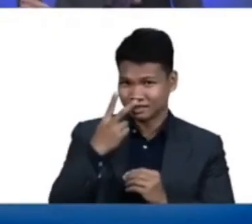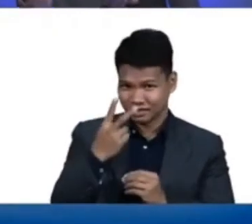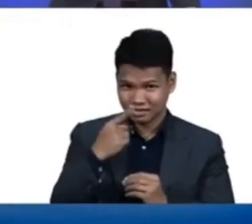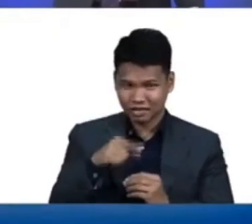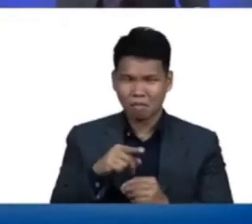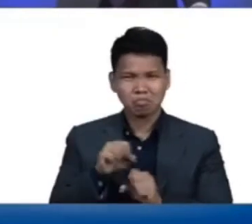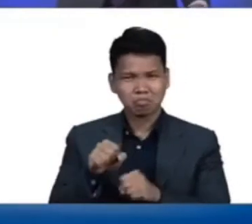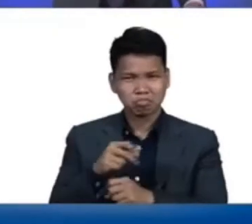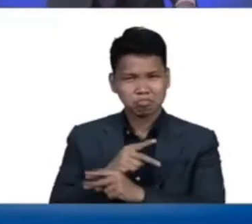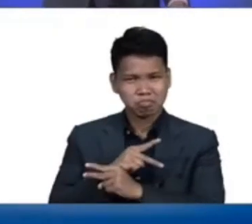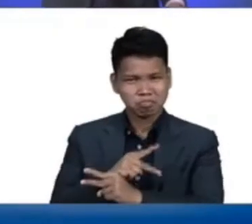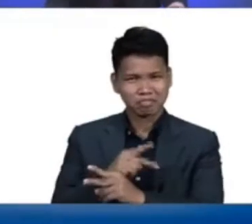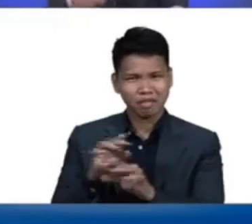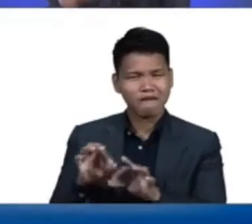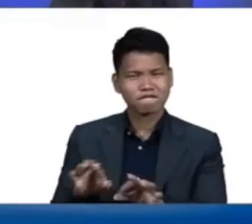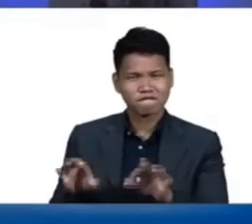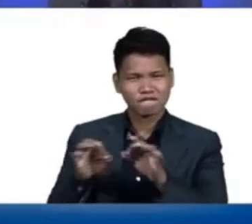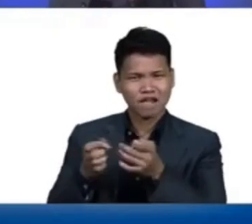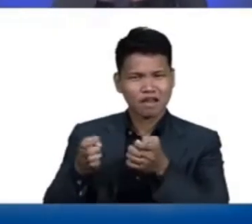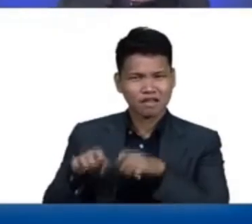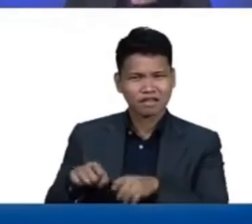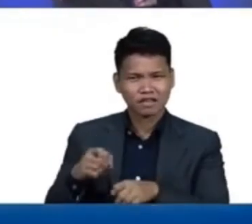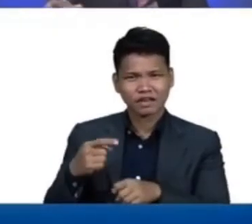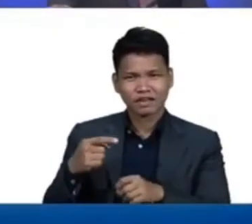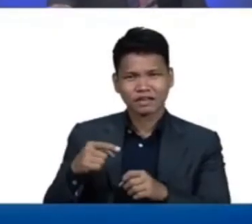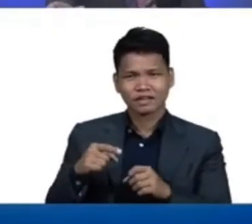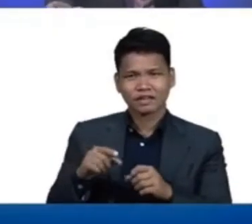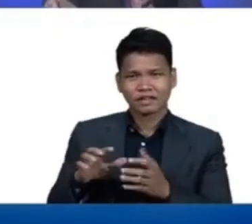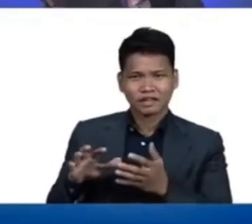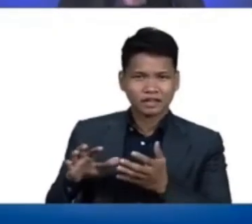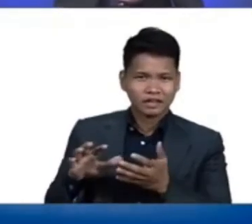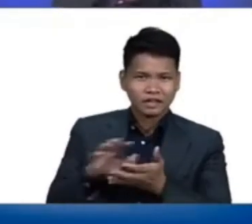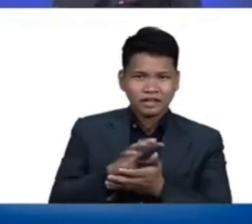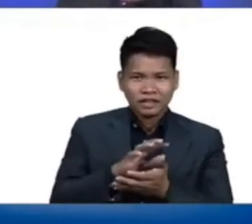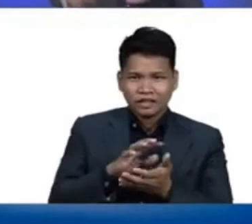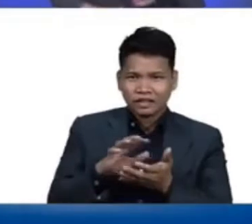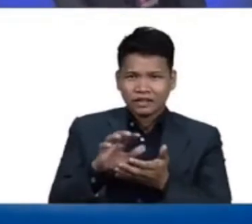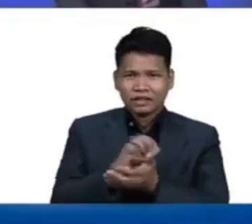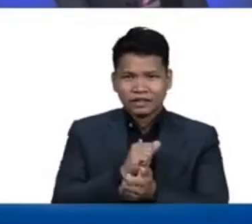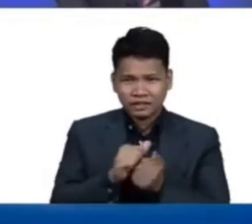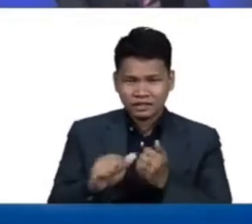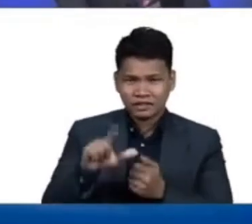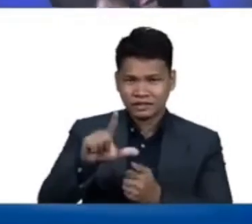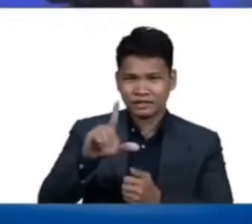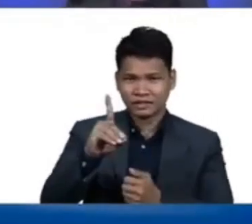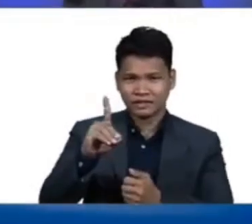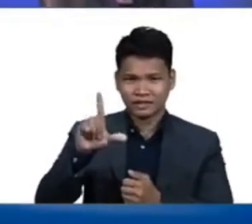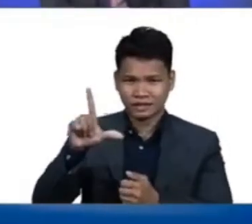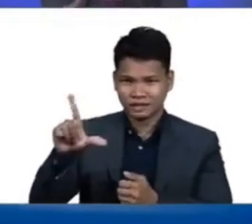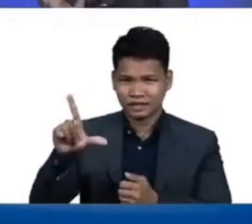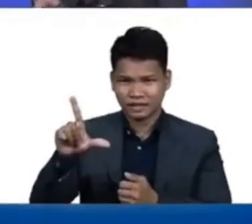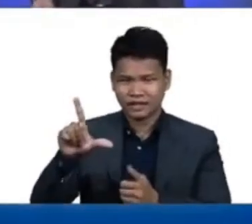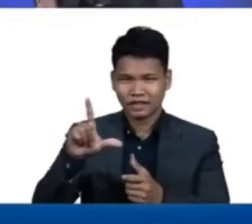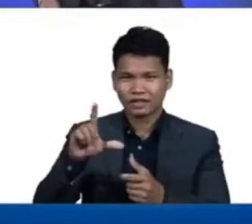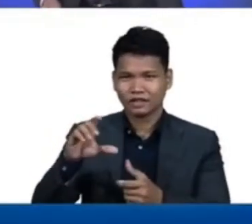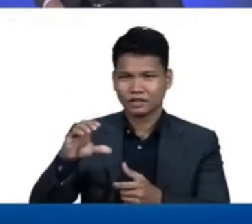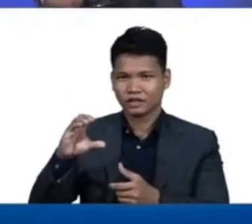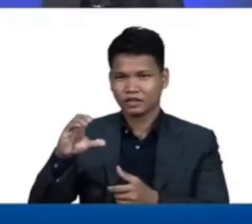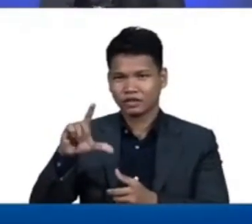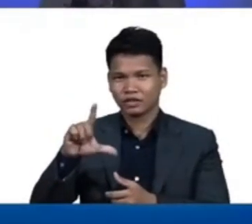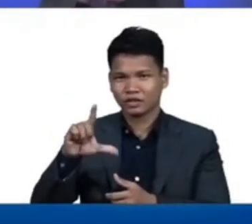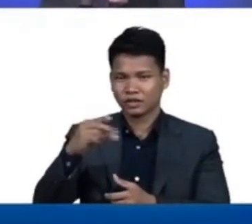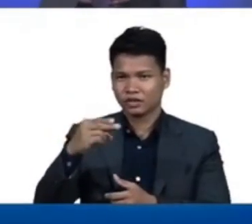protecting against heart disease by inhibiting LDL cholesterol or bad cholesterol